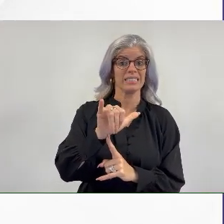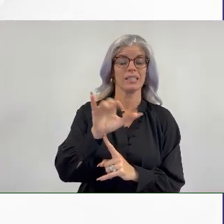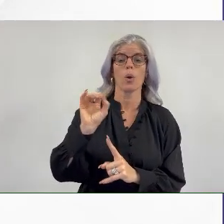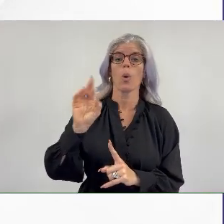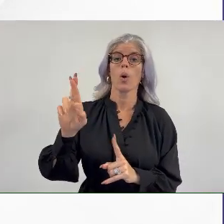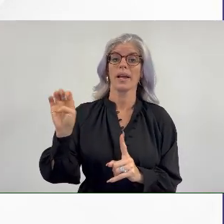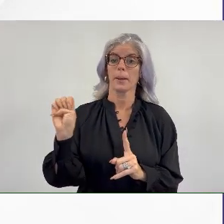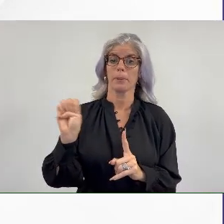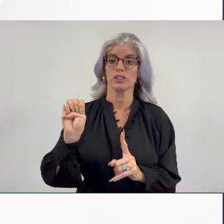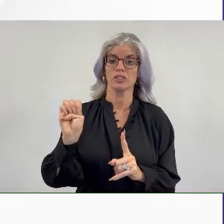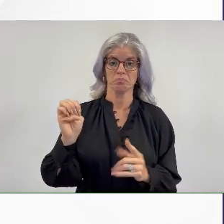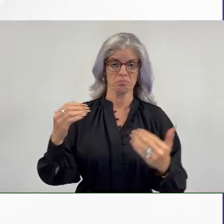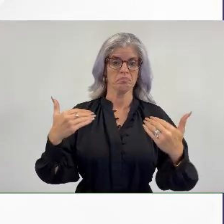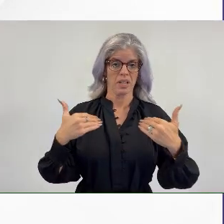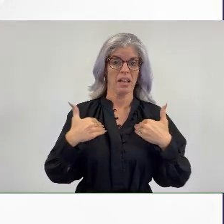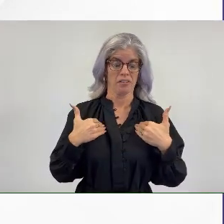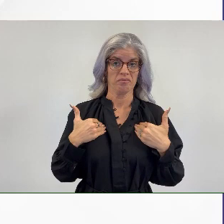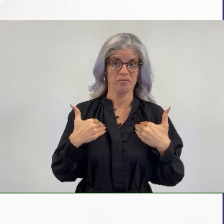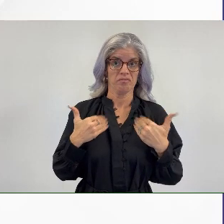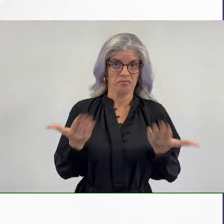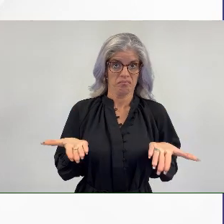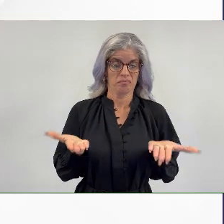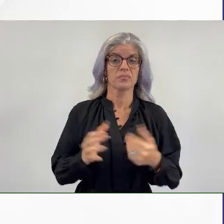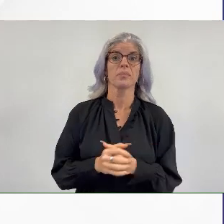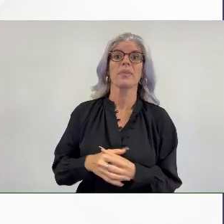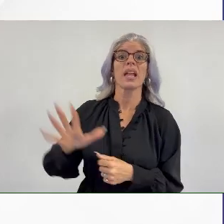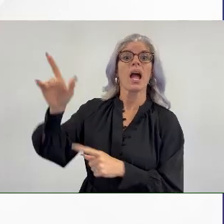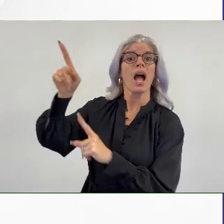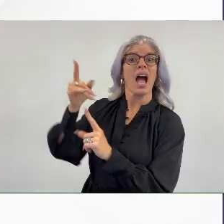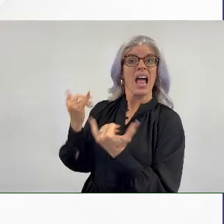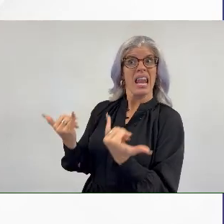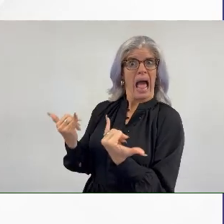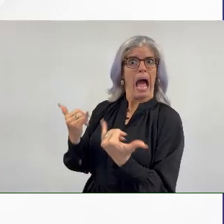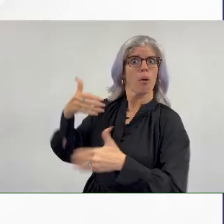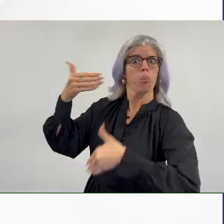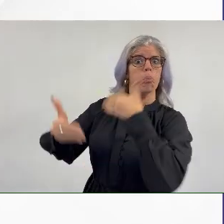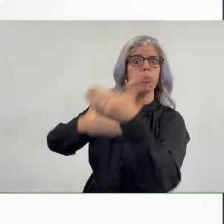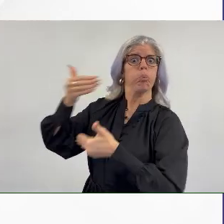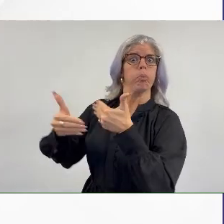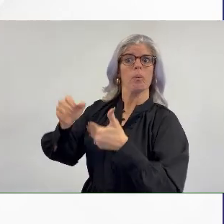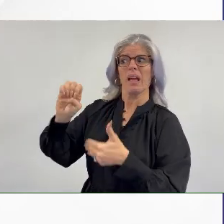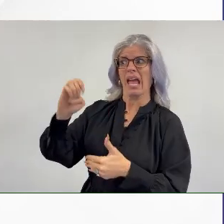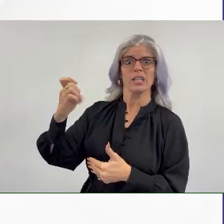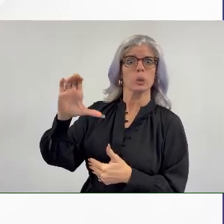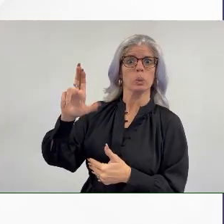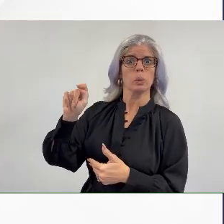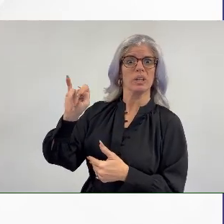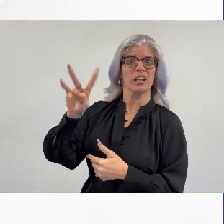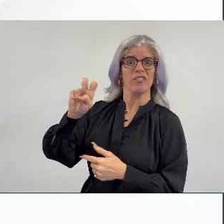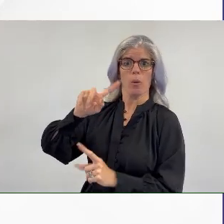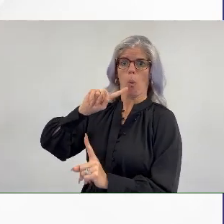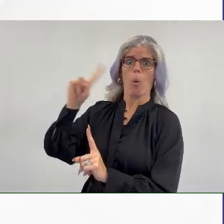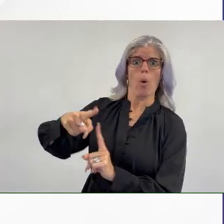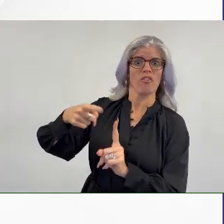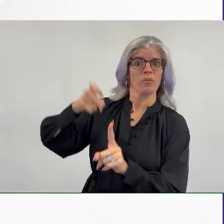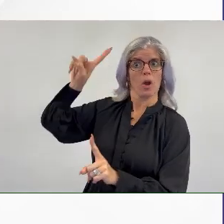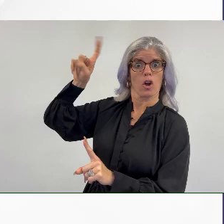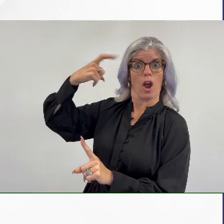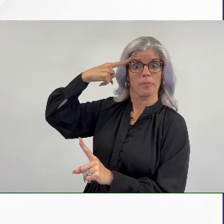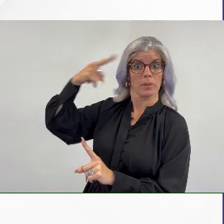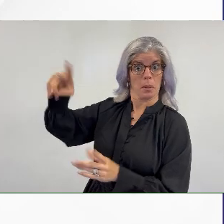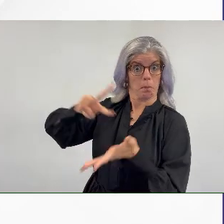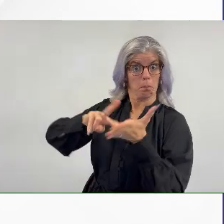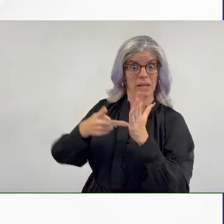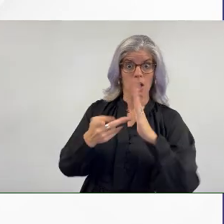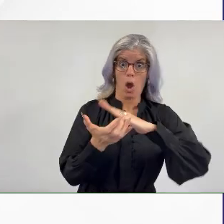Now, exigency or emergency, and when does that apply? The existence of an executive order from the governor does